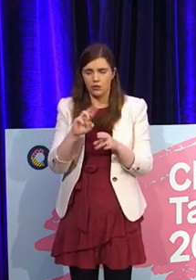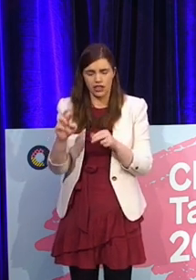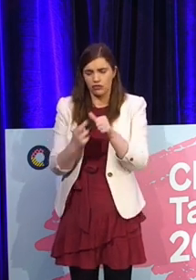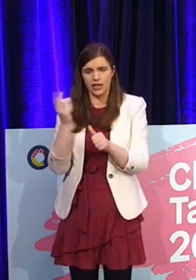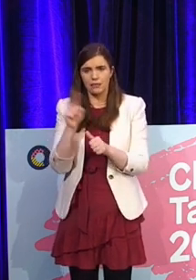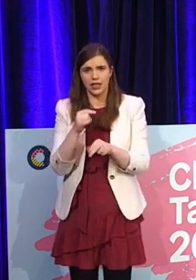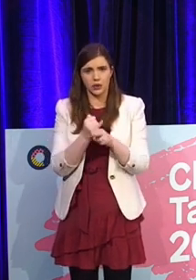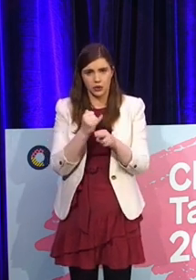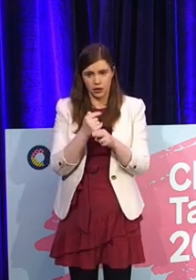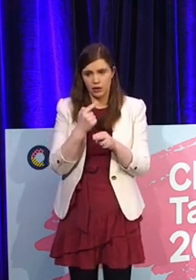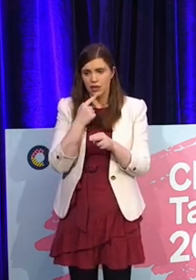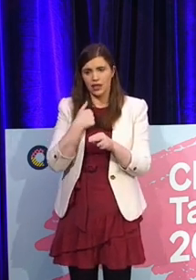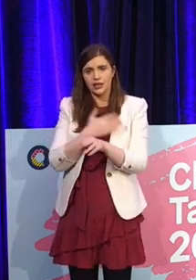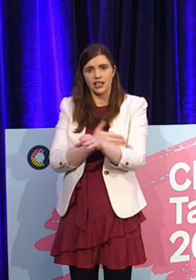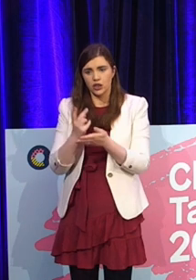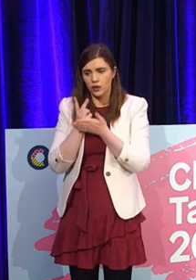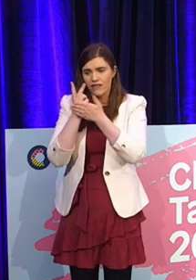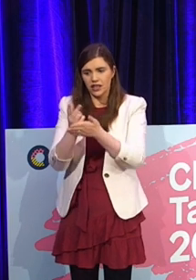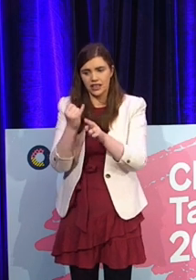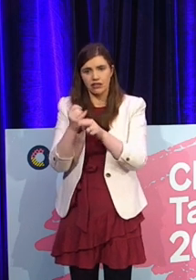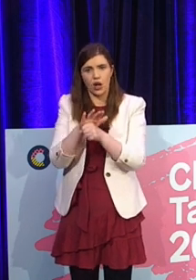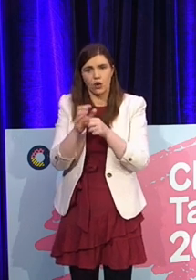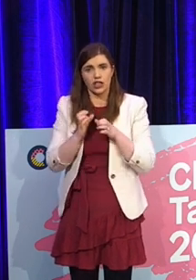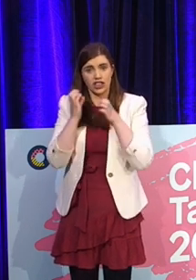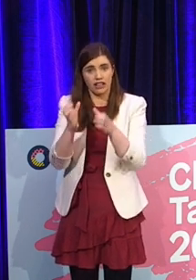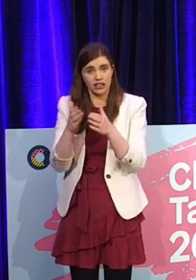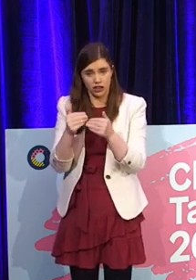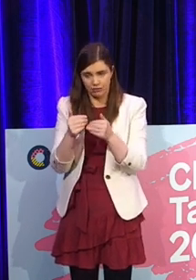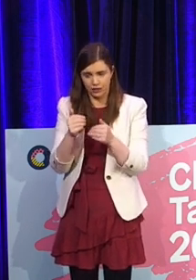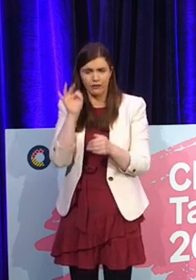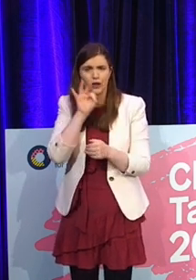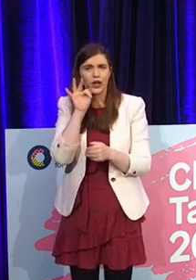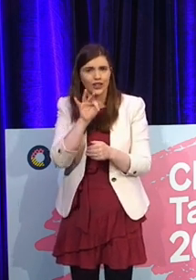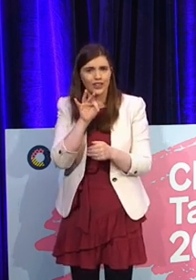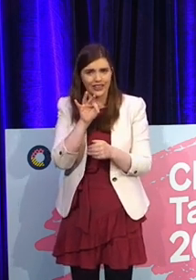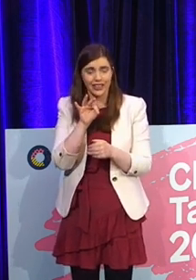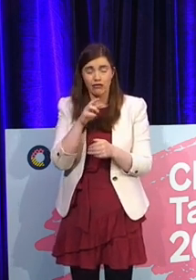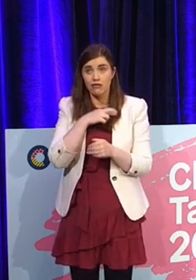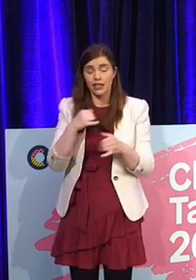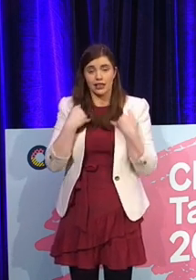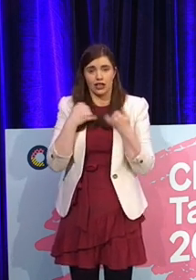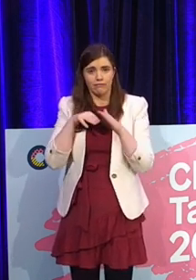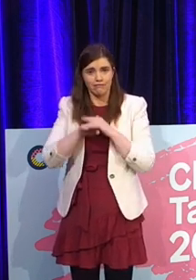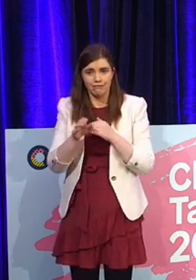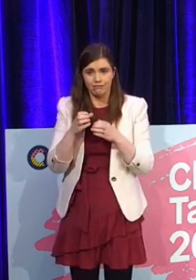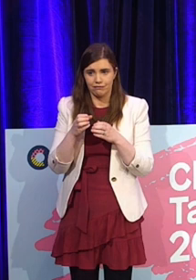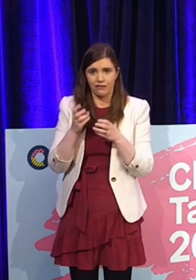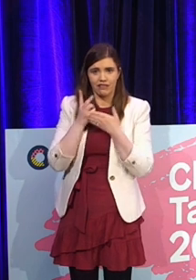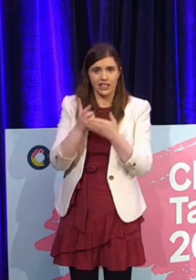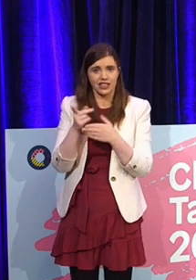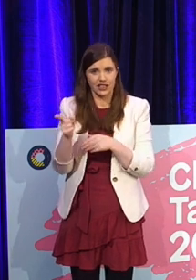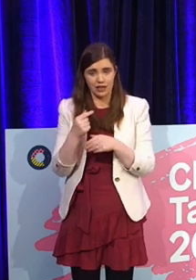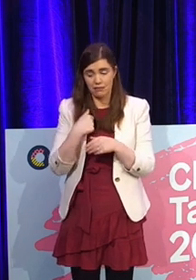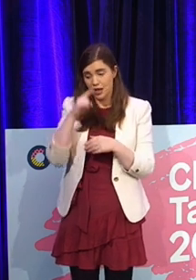started volunteering in my local charity shop. This was really fun, and I really enjoyed it. My hopes